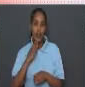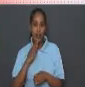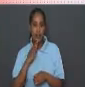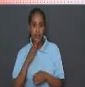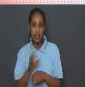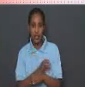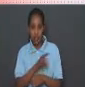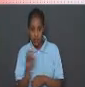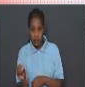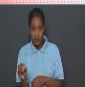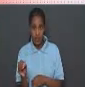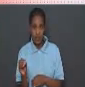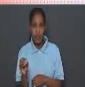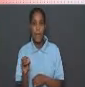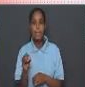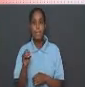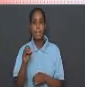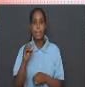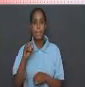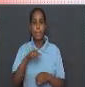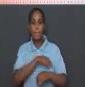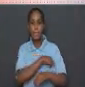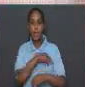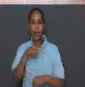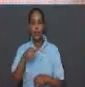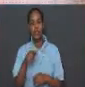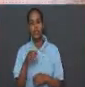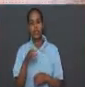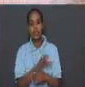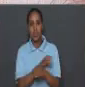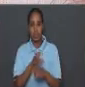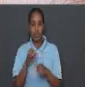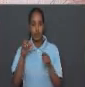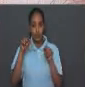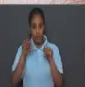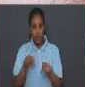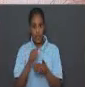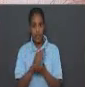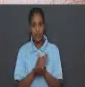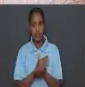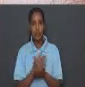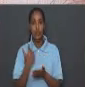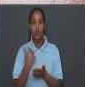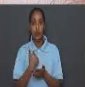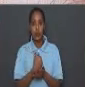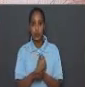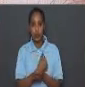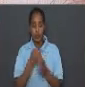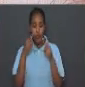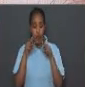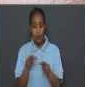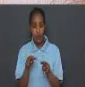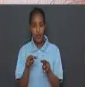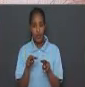cells, and mercury cells. In today's lesson, we are going to